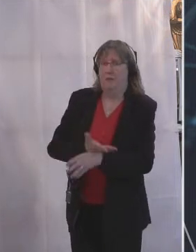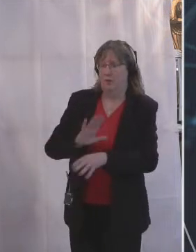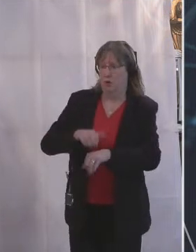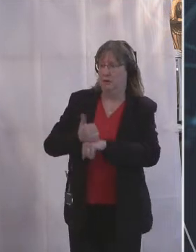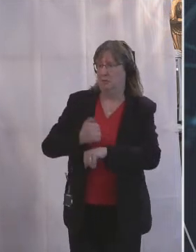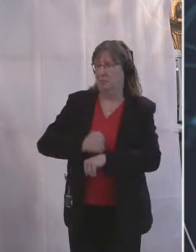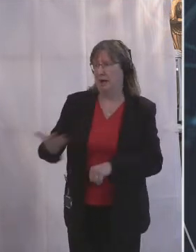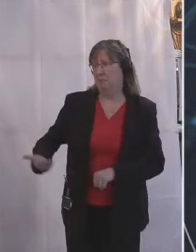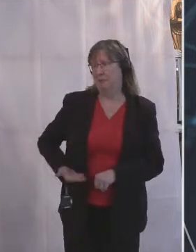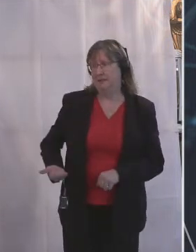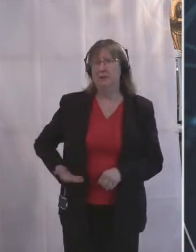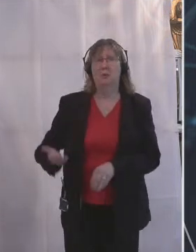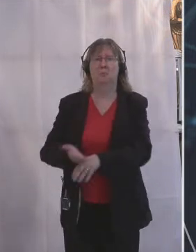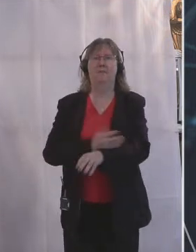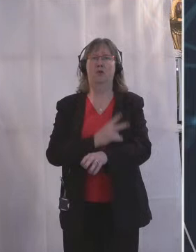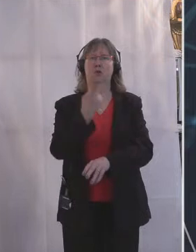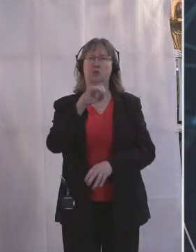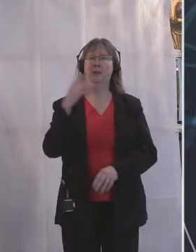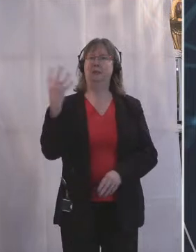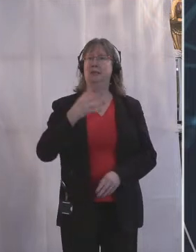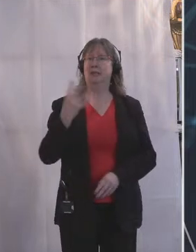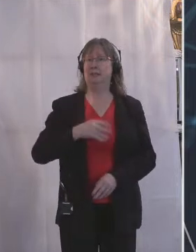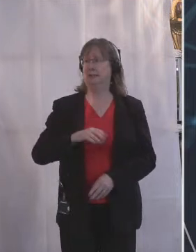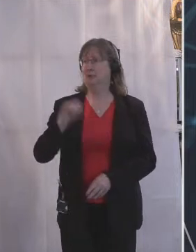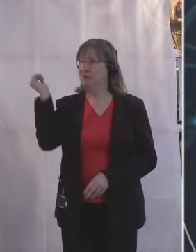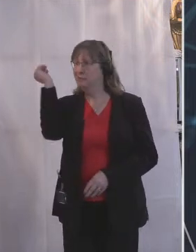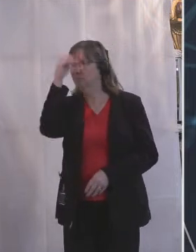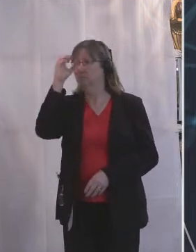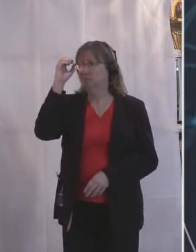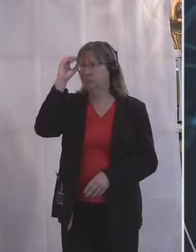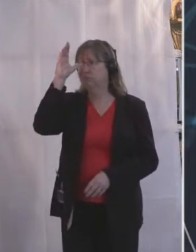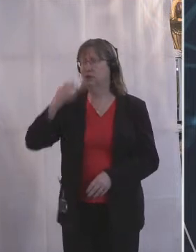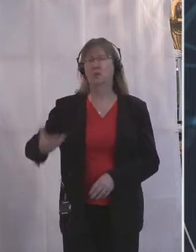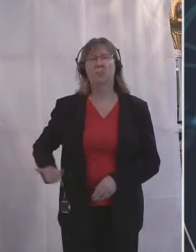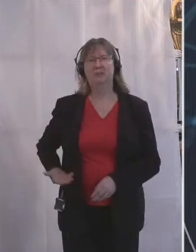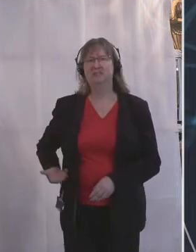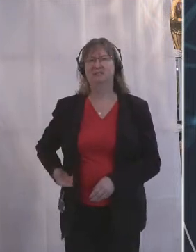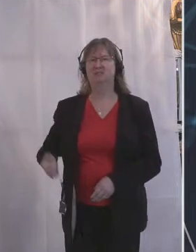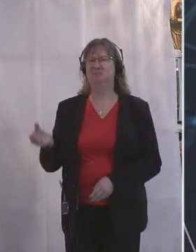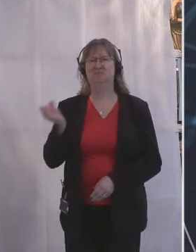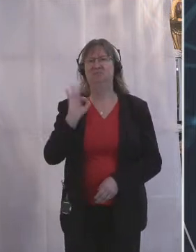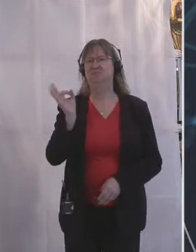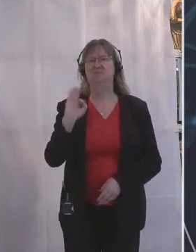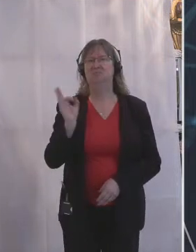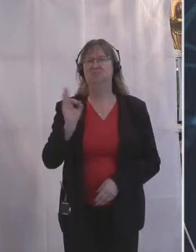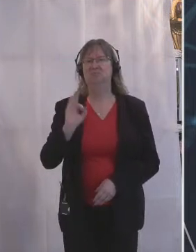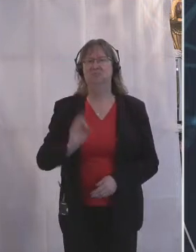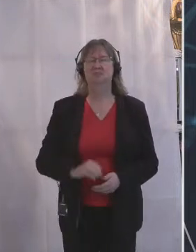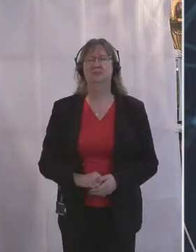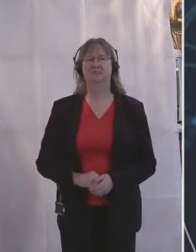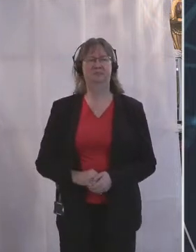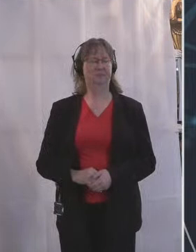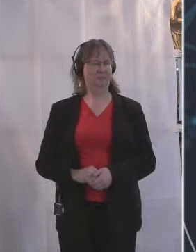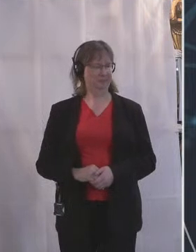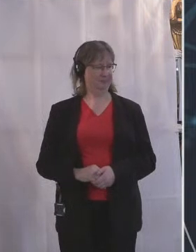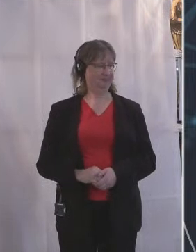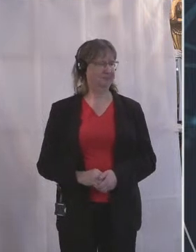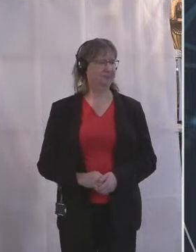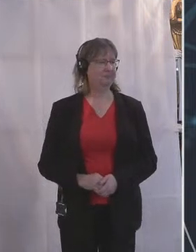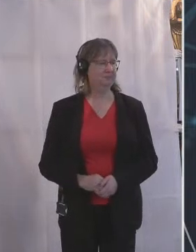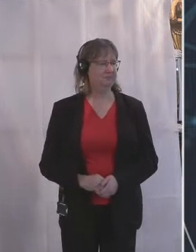2019. I've actually won several